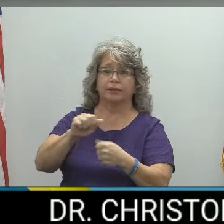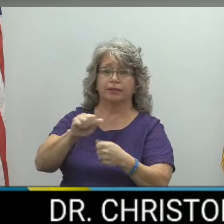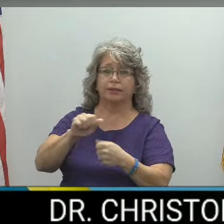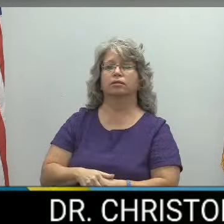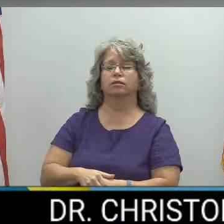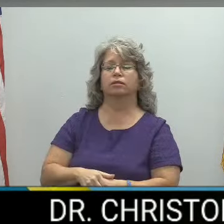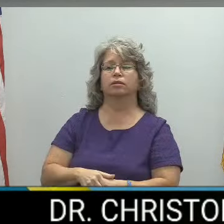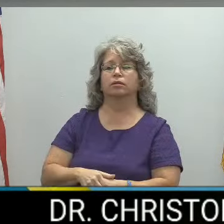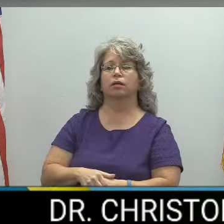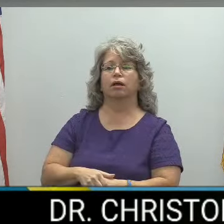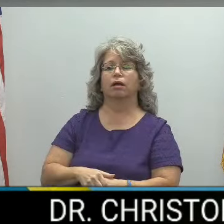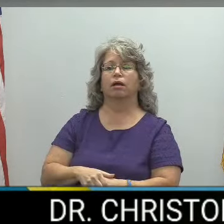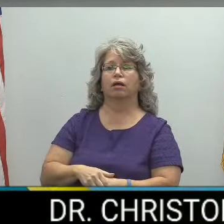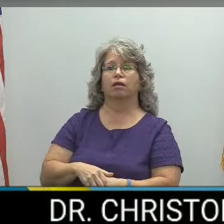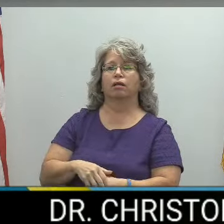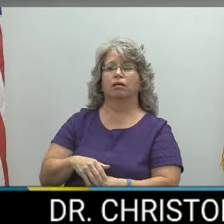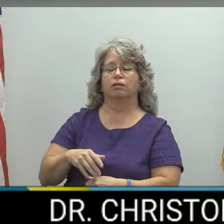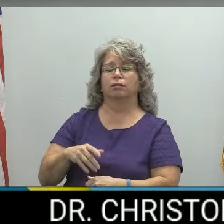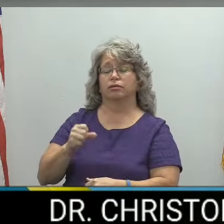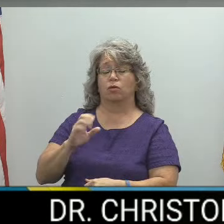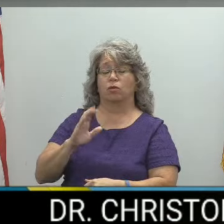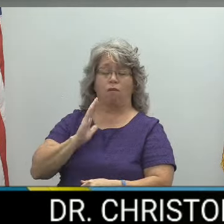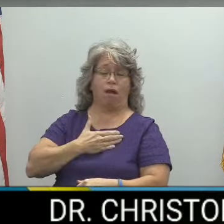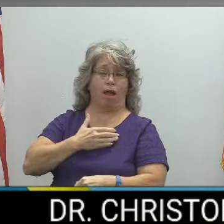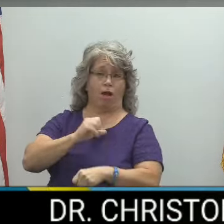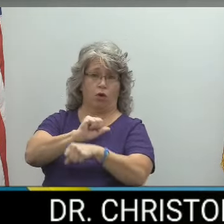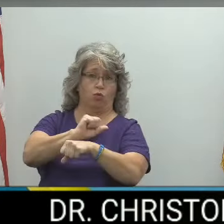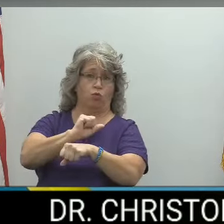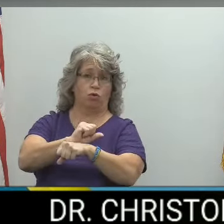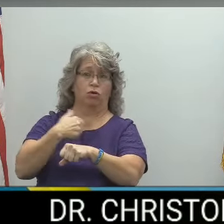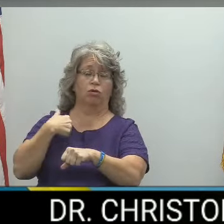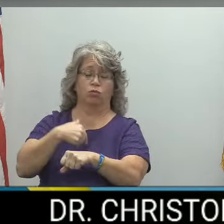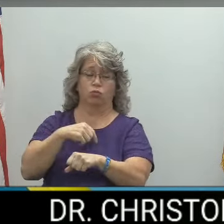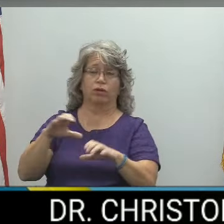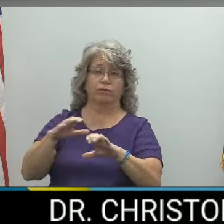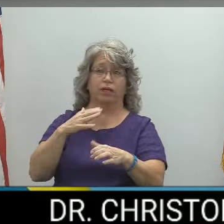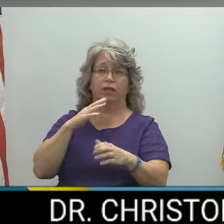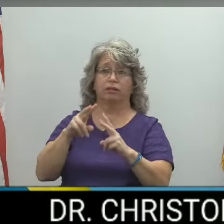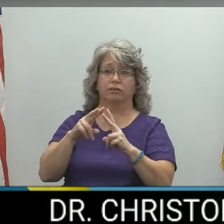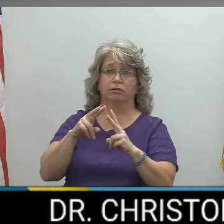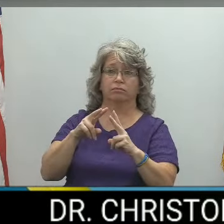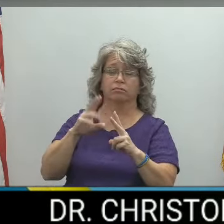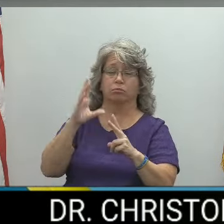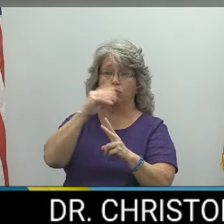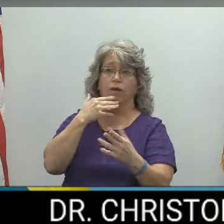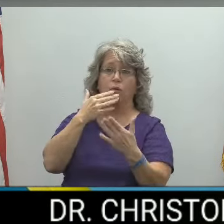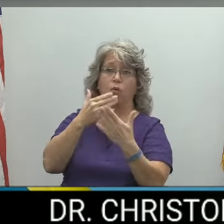And on that task, we've done fairly well with this Omicron curve.